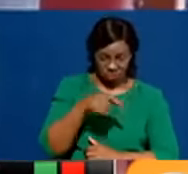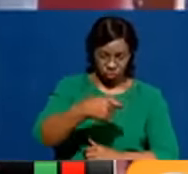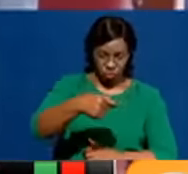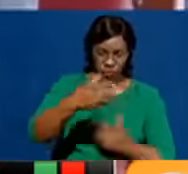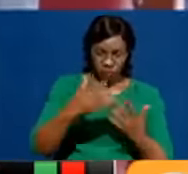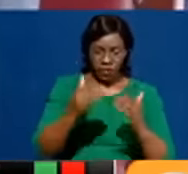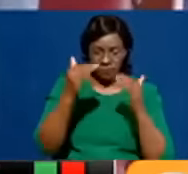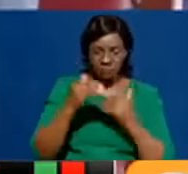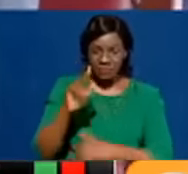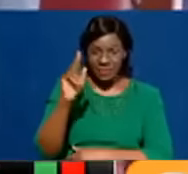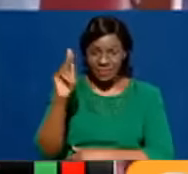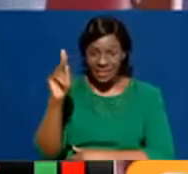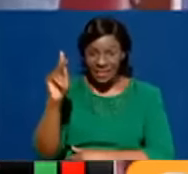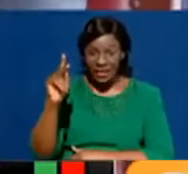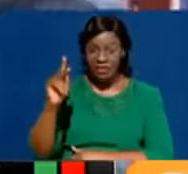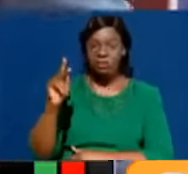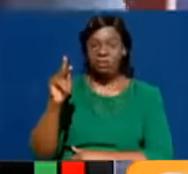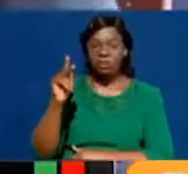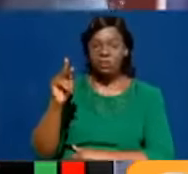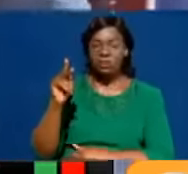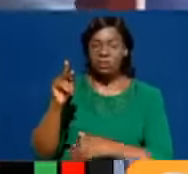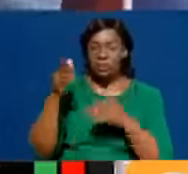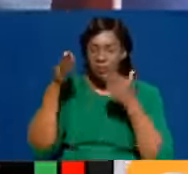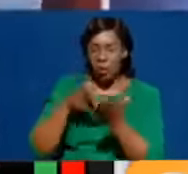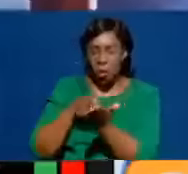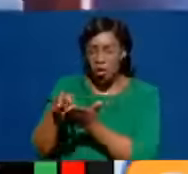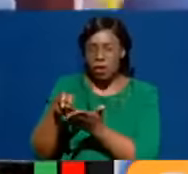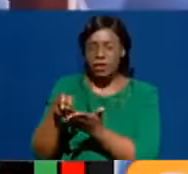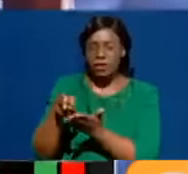of allegiance of the office of president.